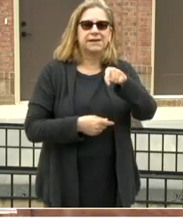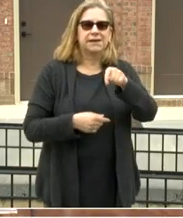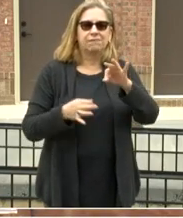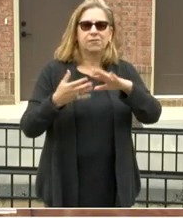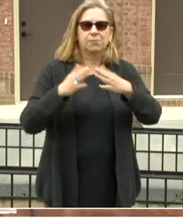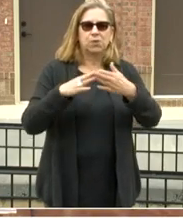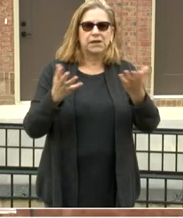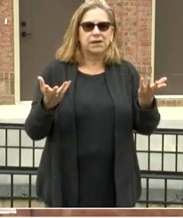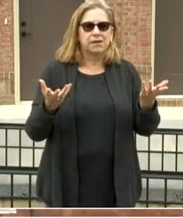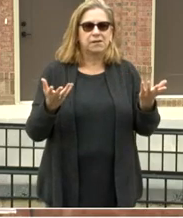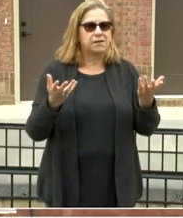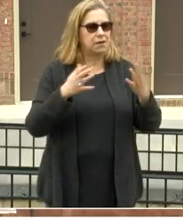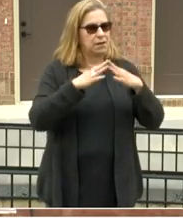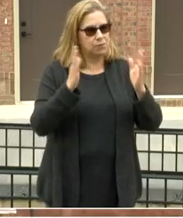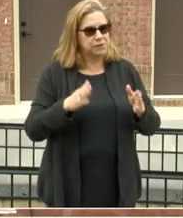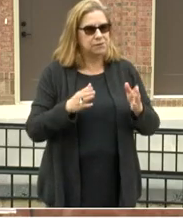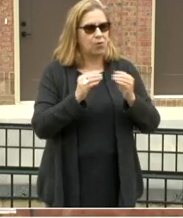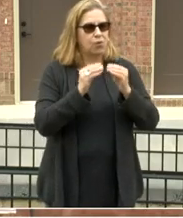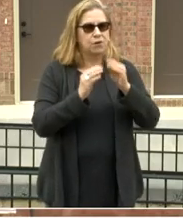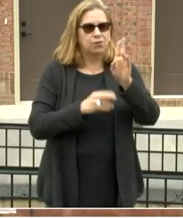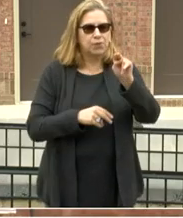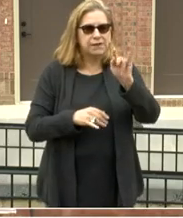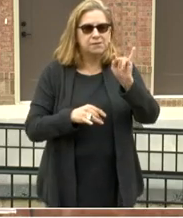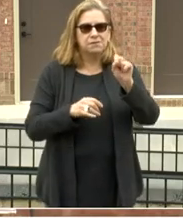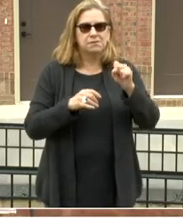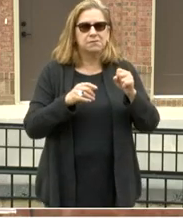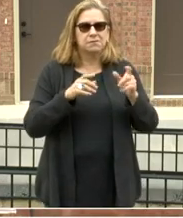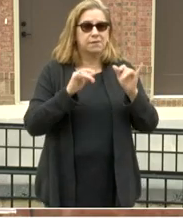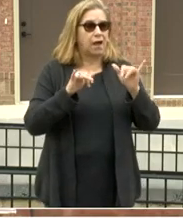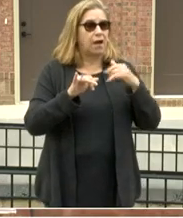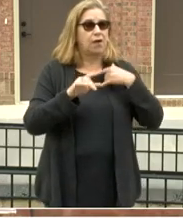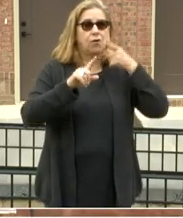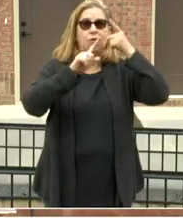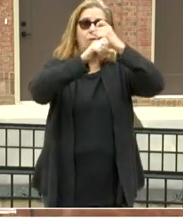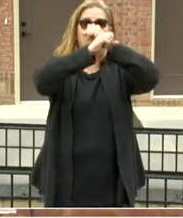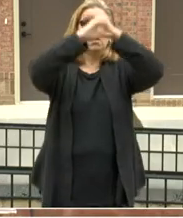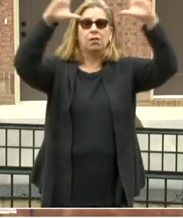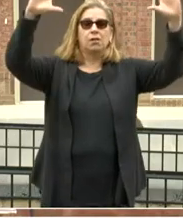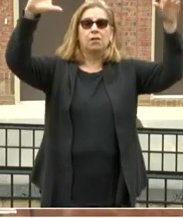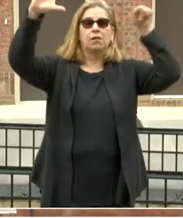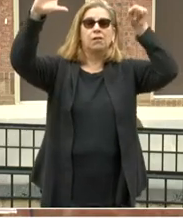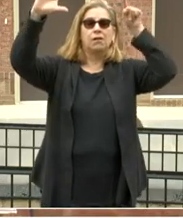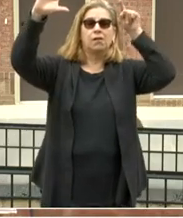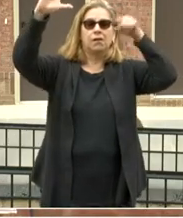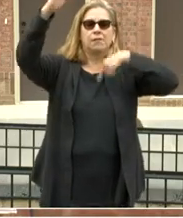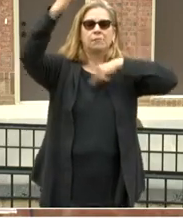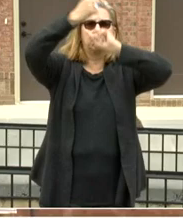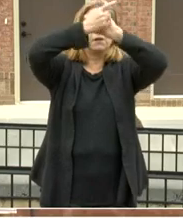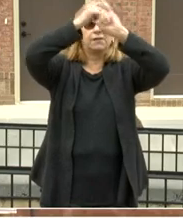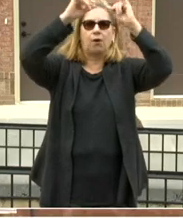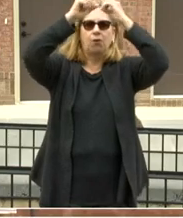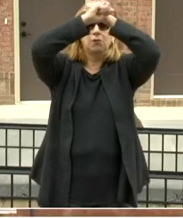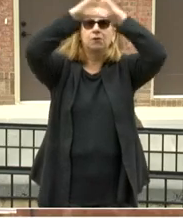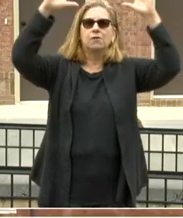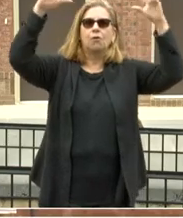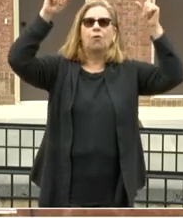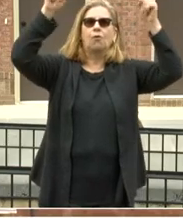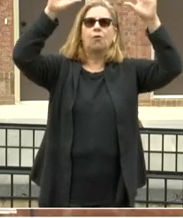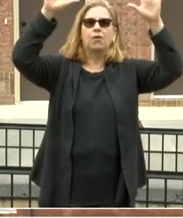thank everybody for their work here. We're really excited, too. We haven't mentioned in full, as we